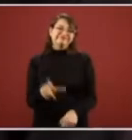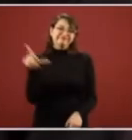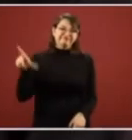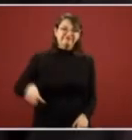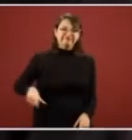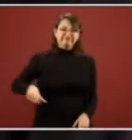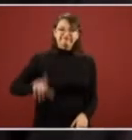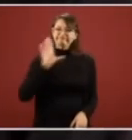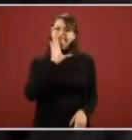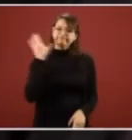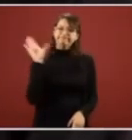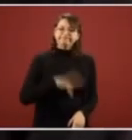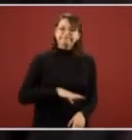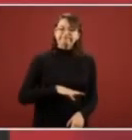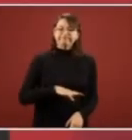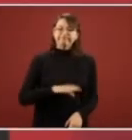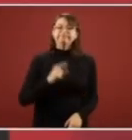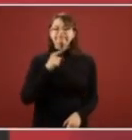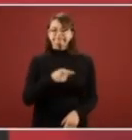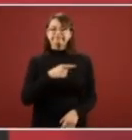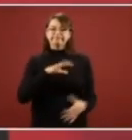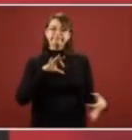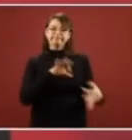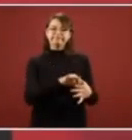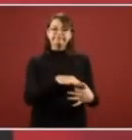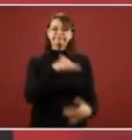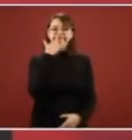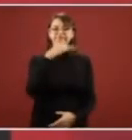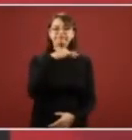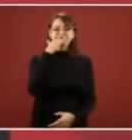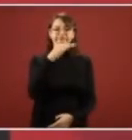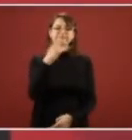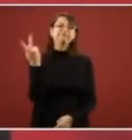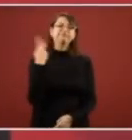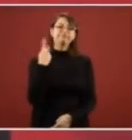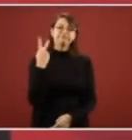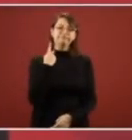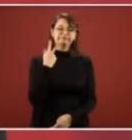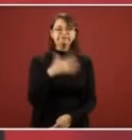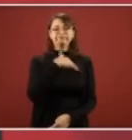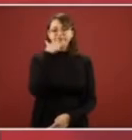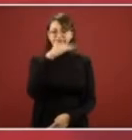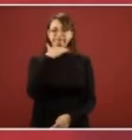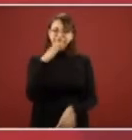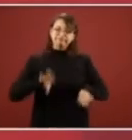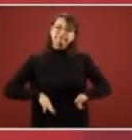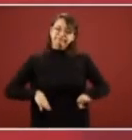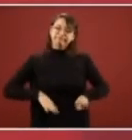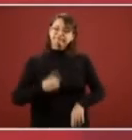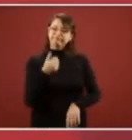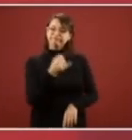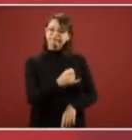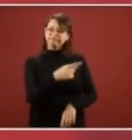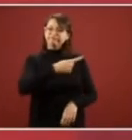gobierno. Bad government. Con los políticos. With the politicians that are